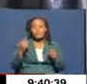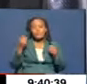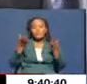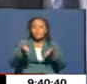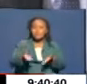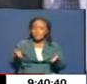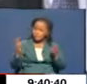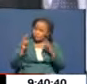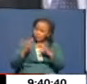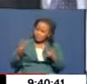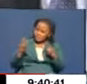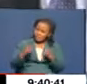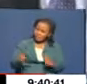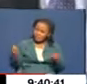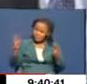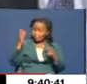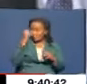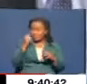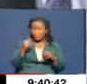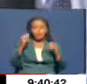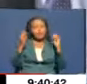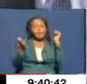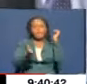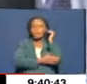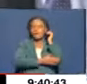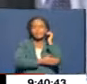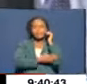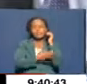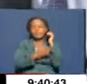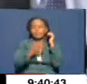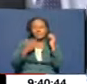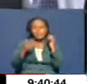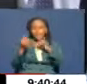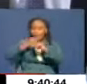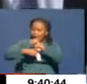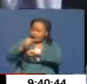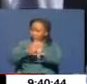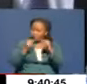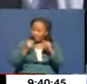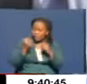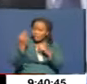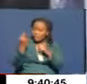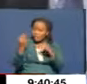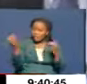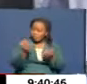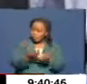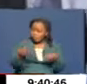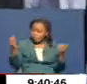was done to three pupils of this primary school, Thiru Primary School,